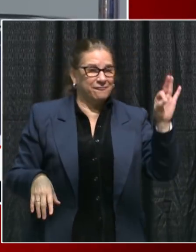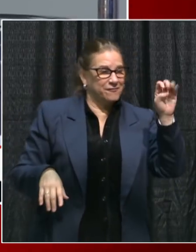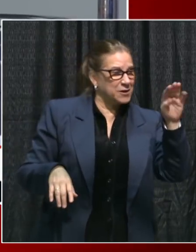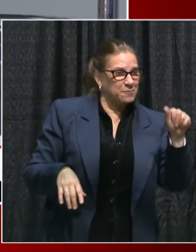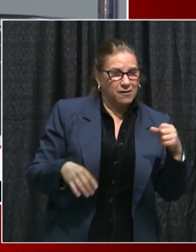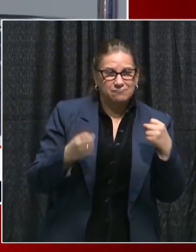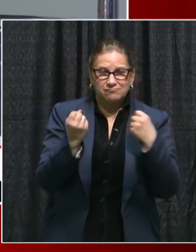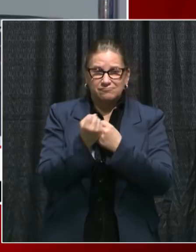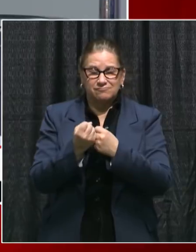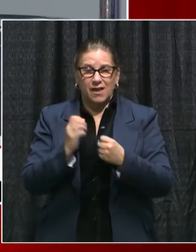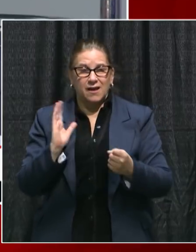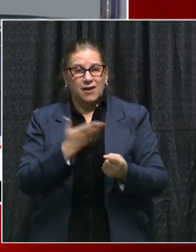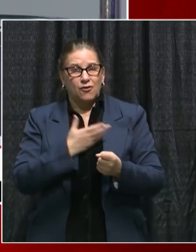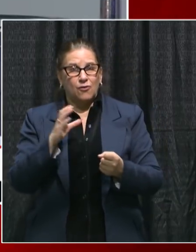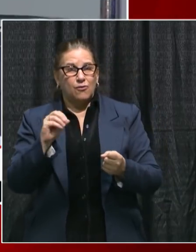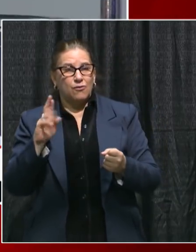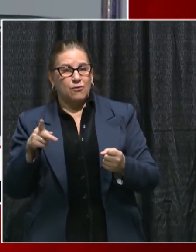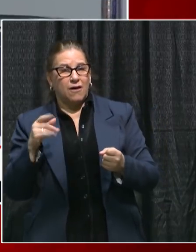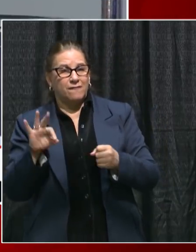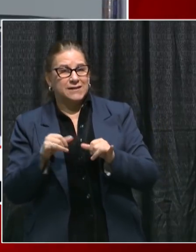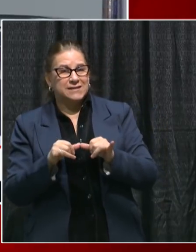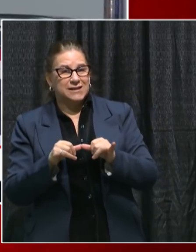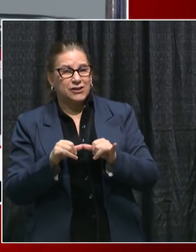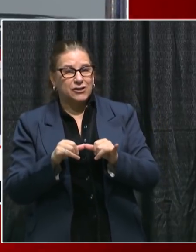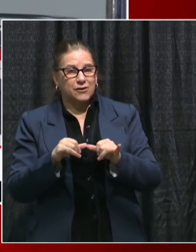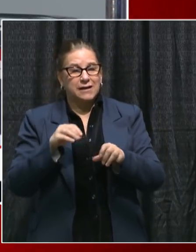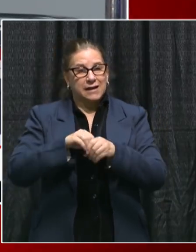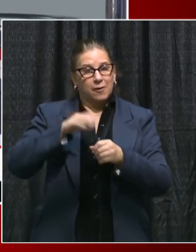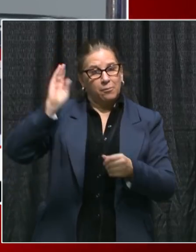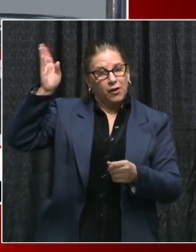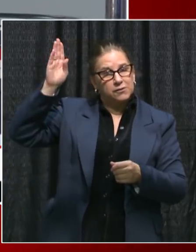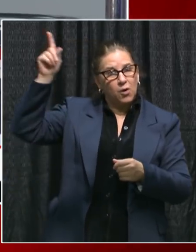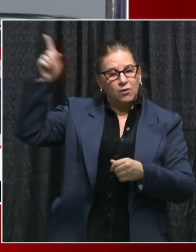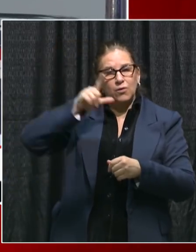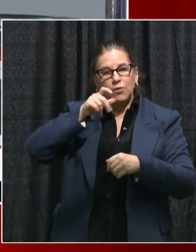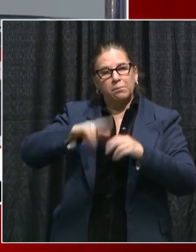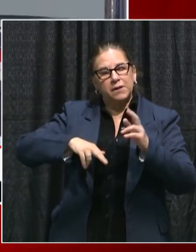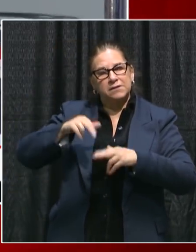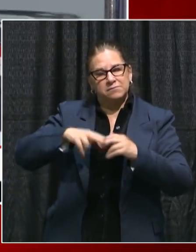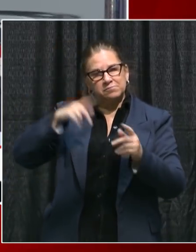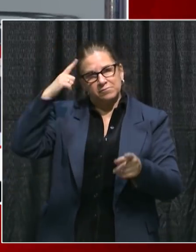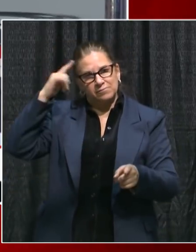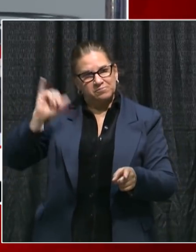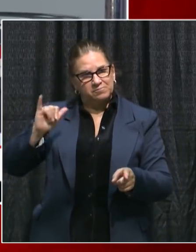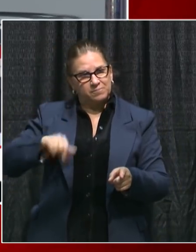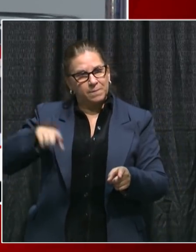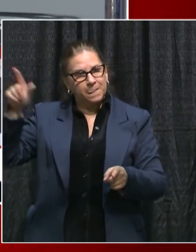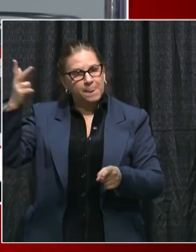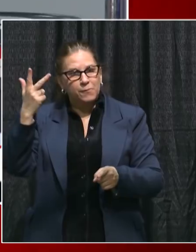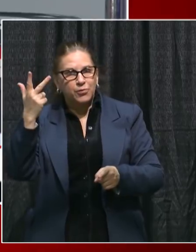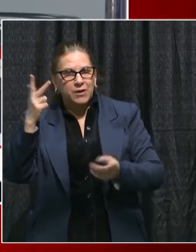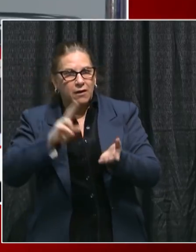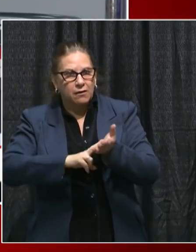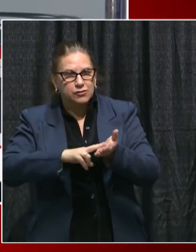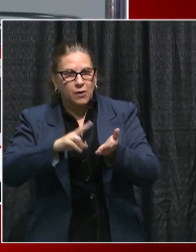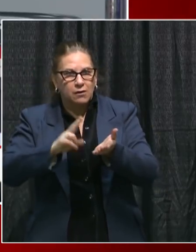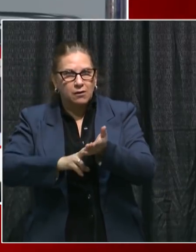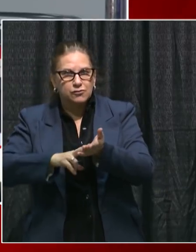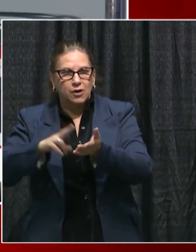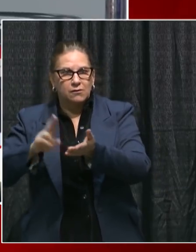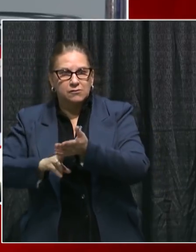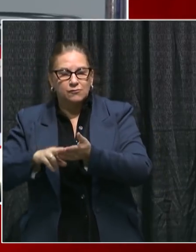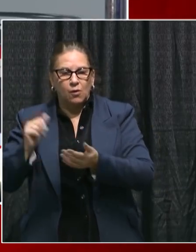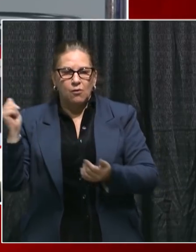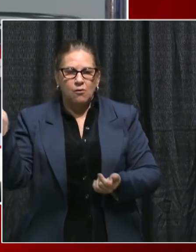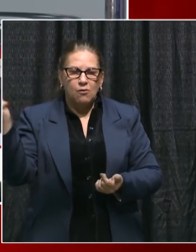the Baltimore district's the one that built these, John Litz and his team, and then 3 outstanding contractors. The overall prime was Hensel Phelps, but great